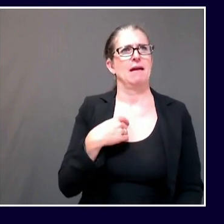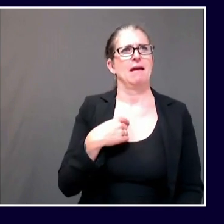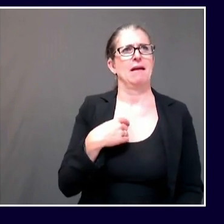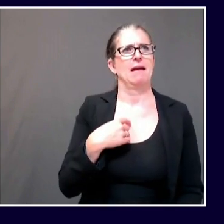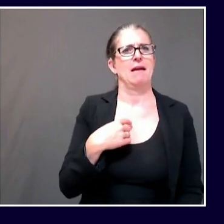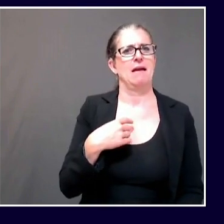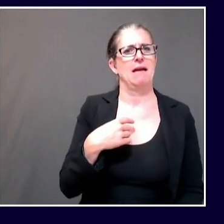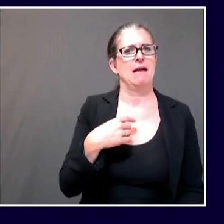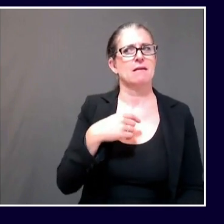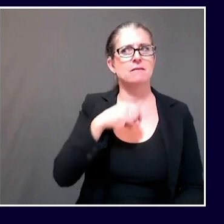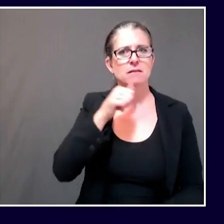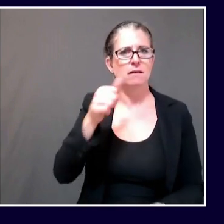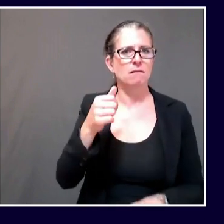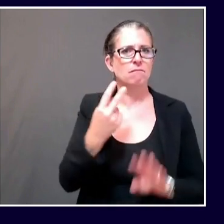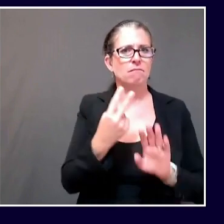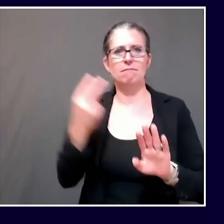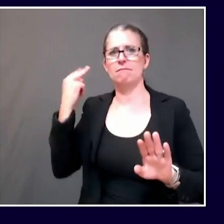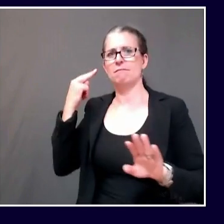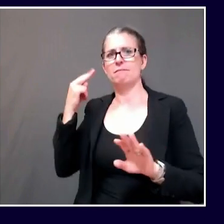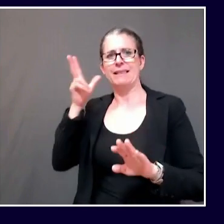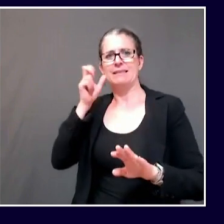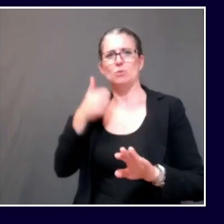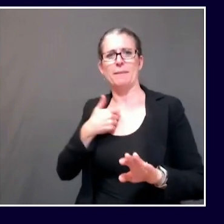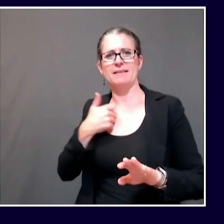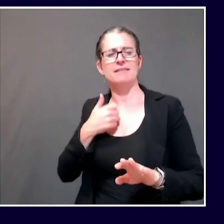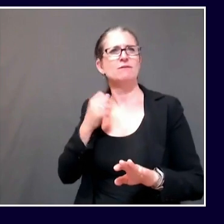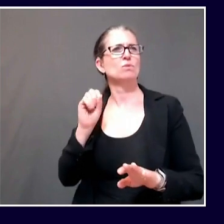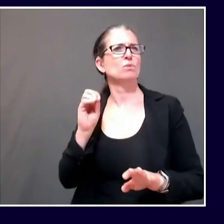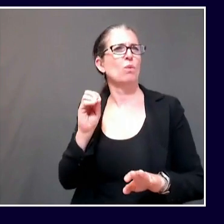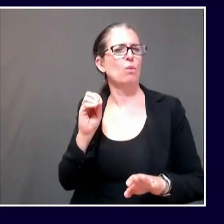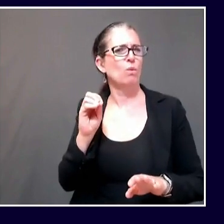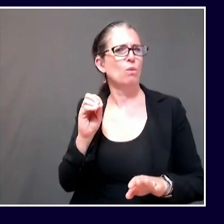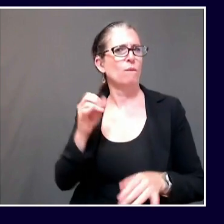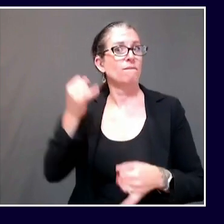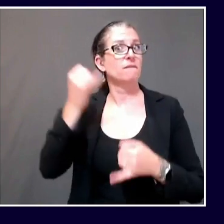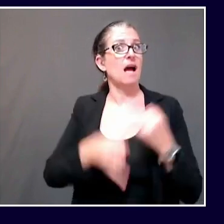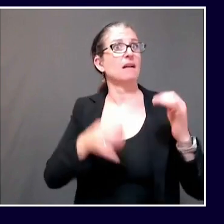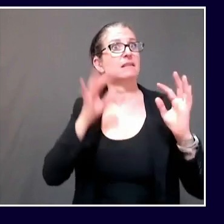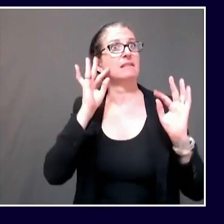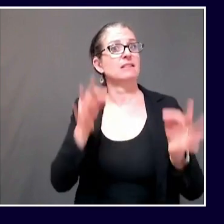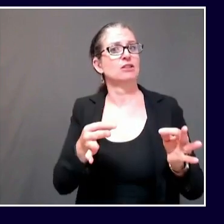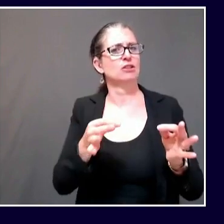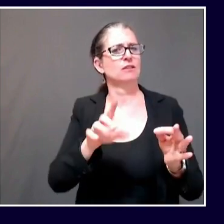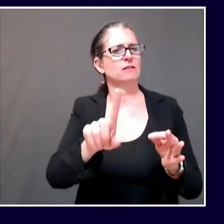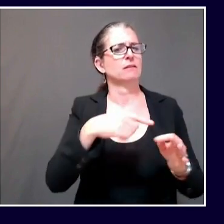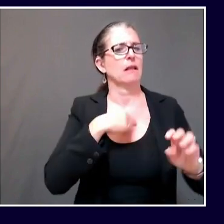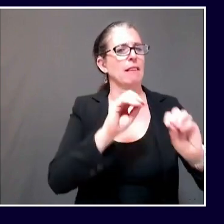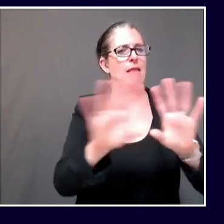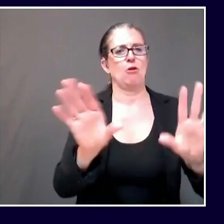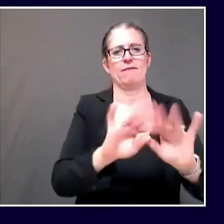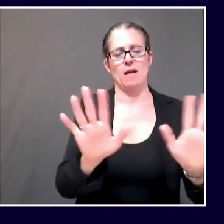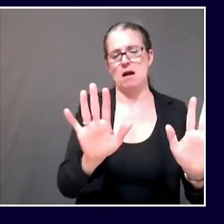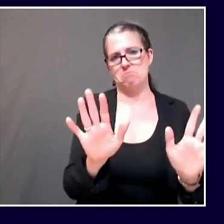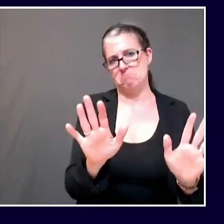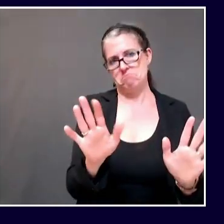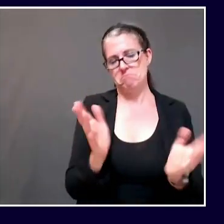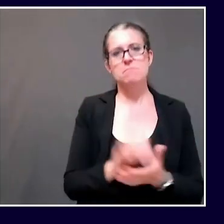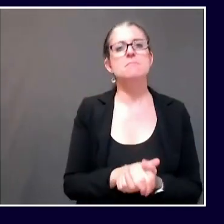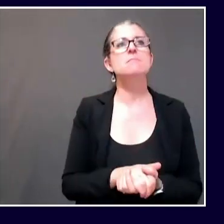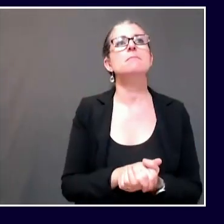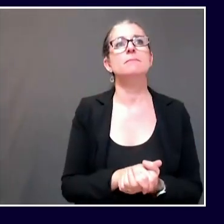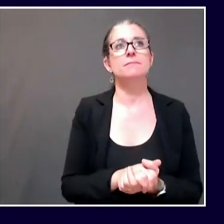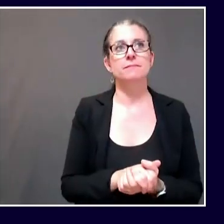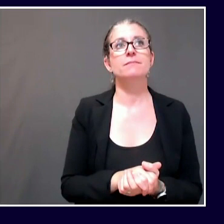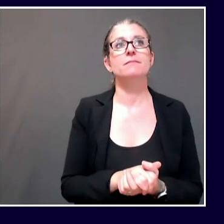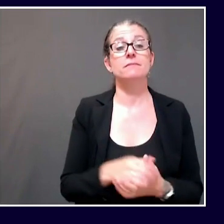ultimately making the decision. What I did say, and I'm happy to clarify that, is Our general approach to guidance has been, first of